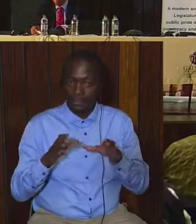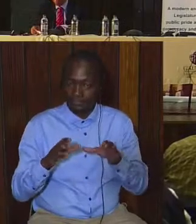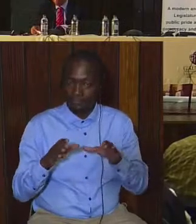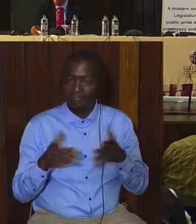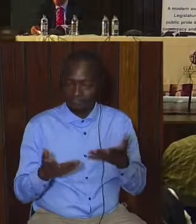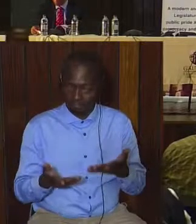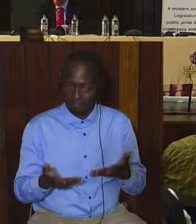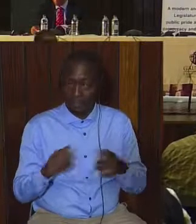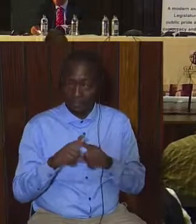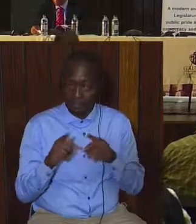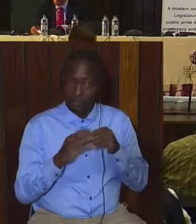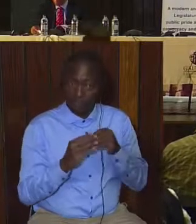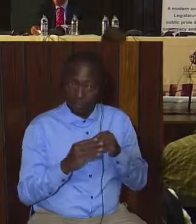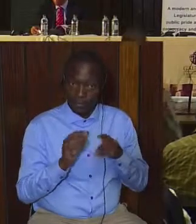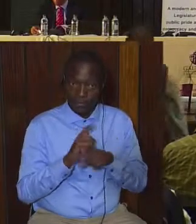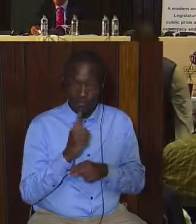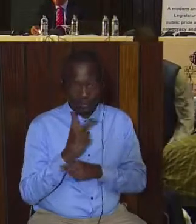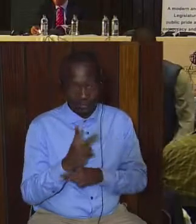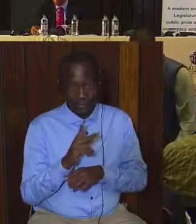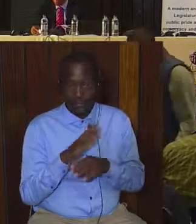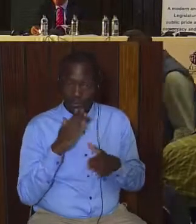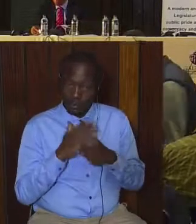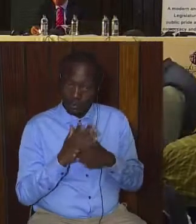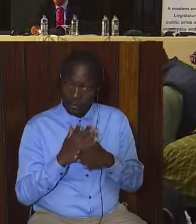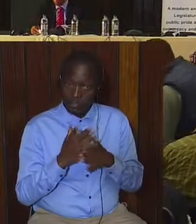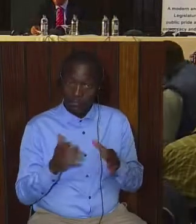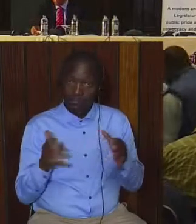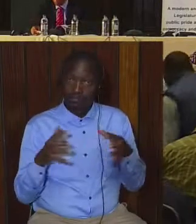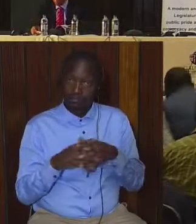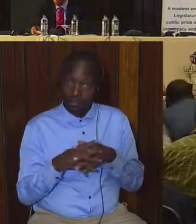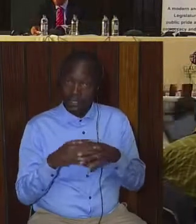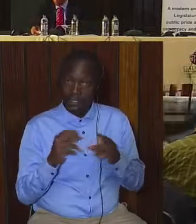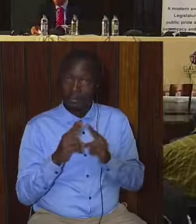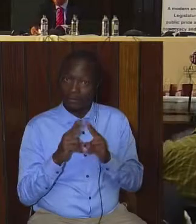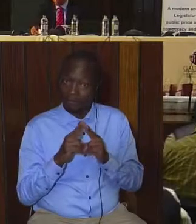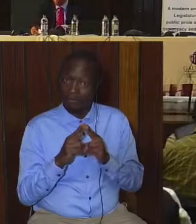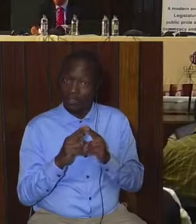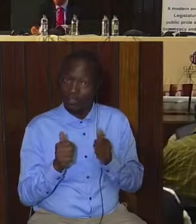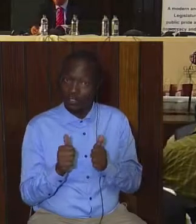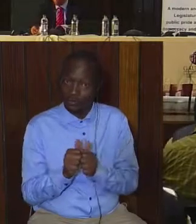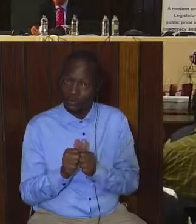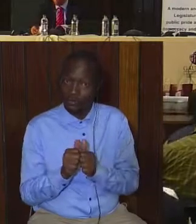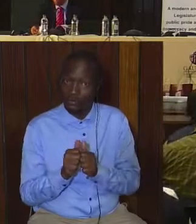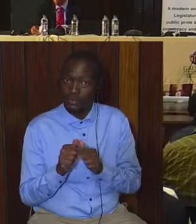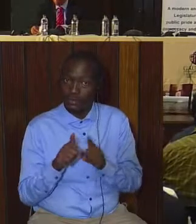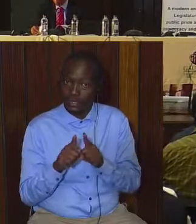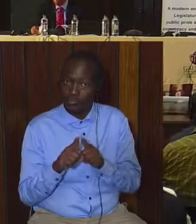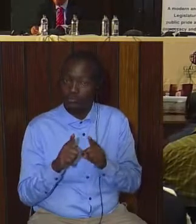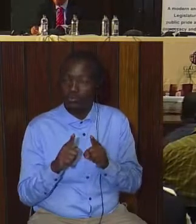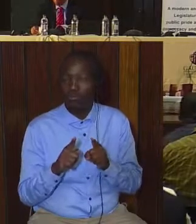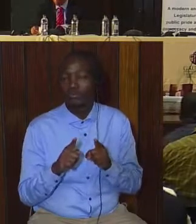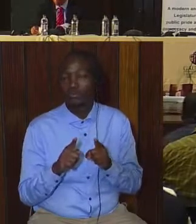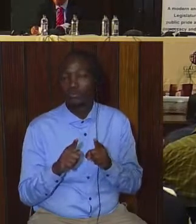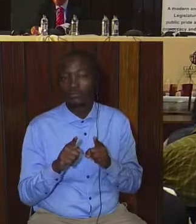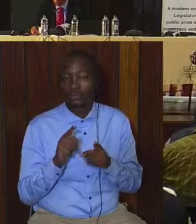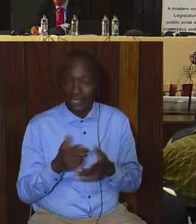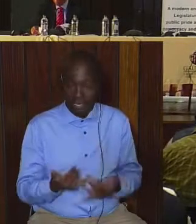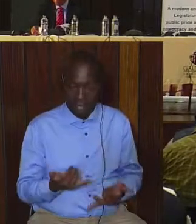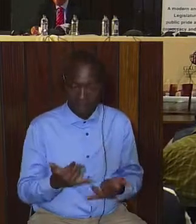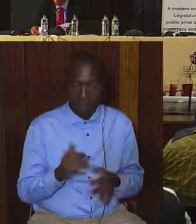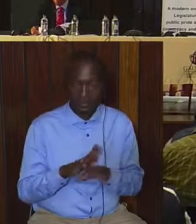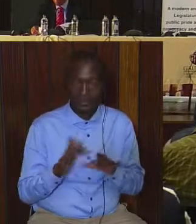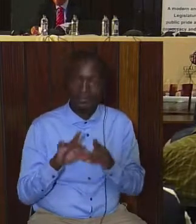Committee. And here you will see us working together very closely as we hold, in this case,